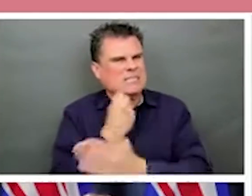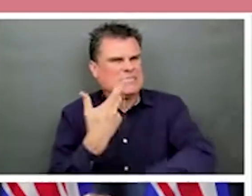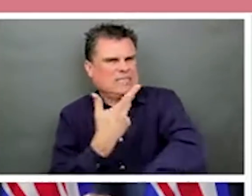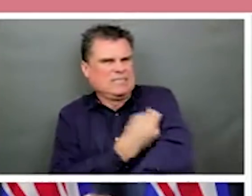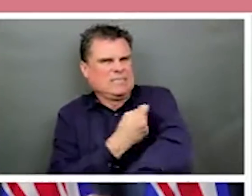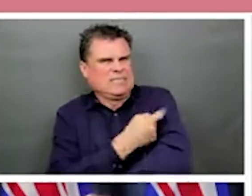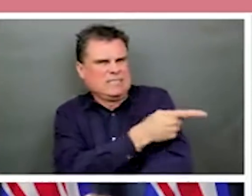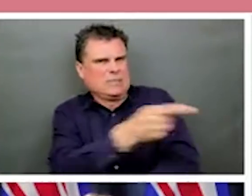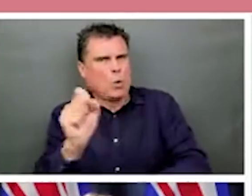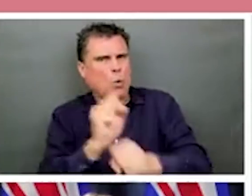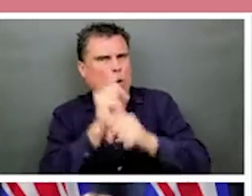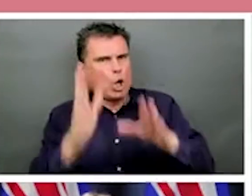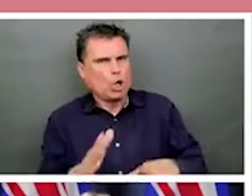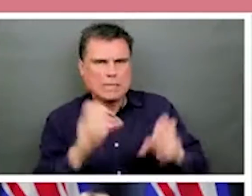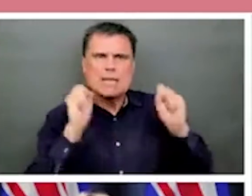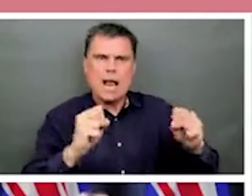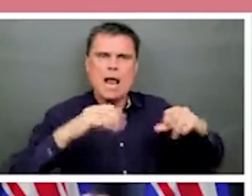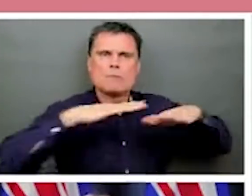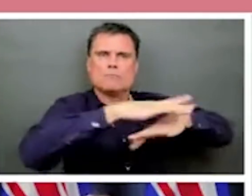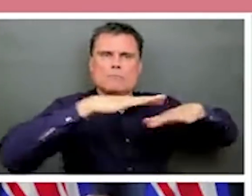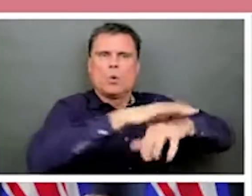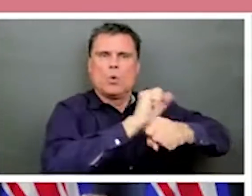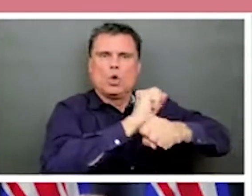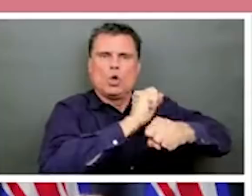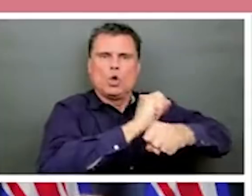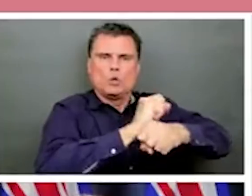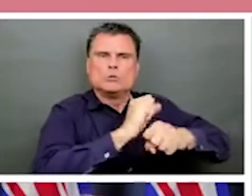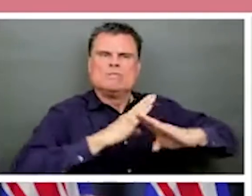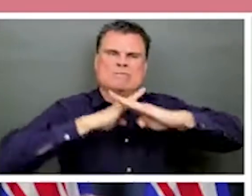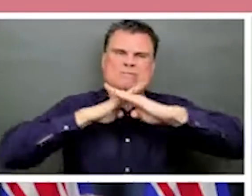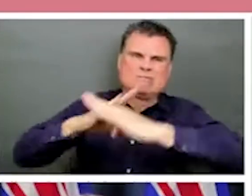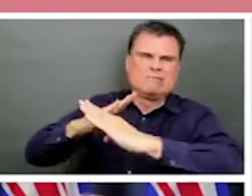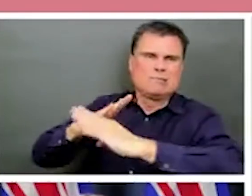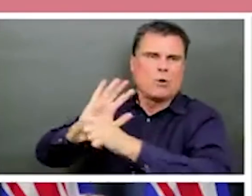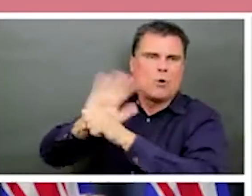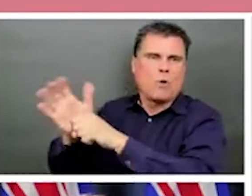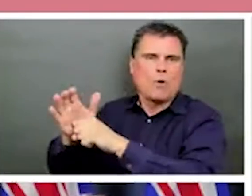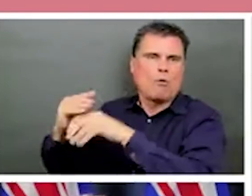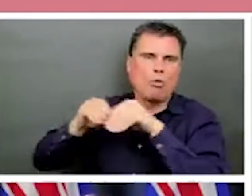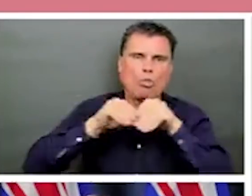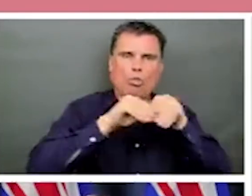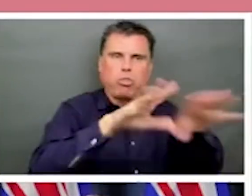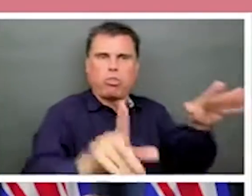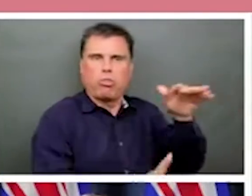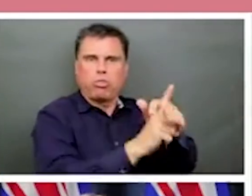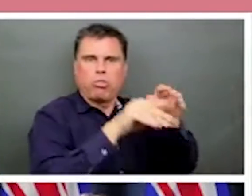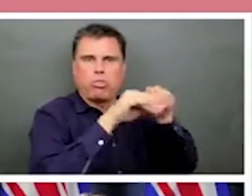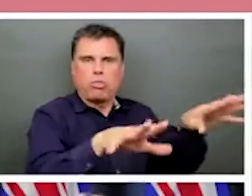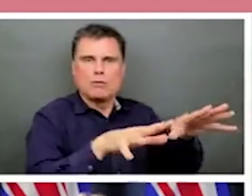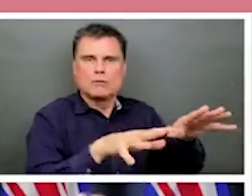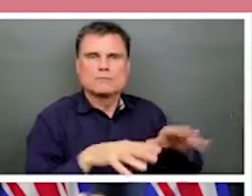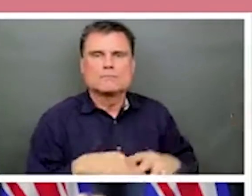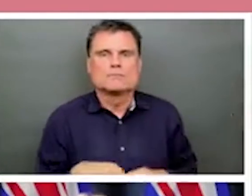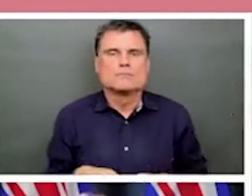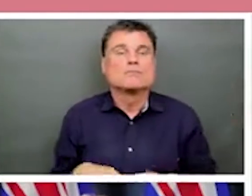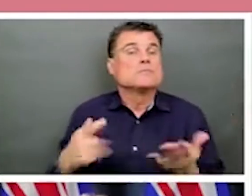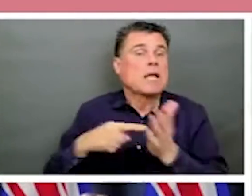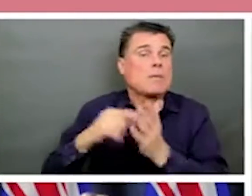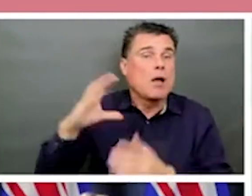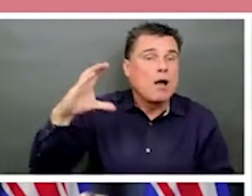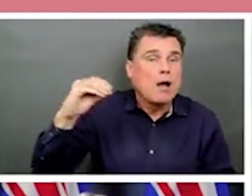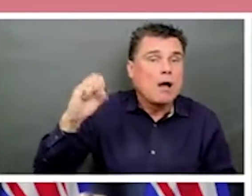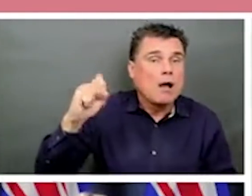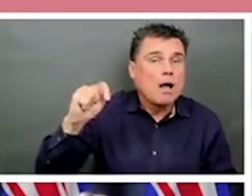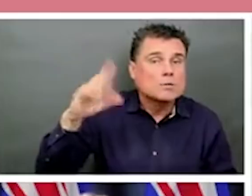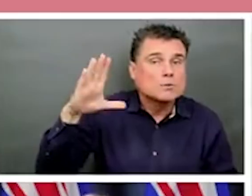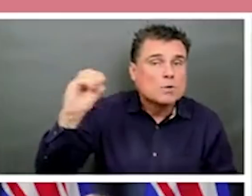who have an outbreak or have been exposed in a large Costco or a glass manufacturing. But these are all places where we know